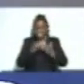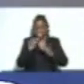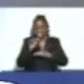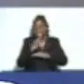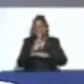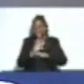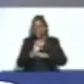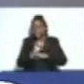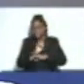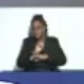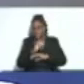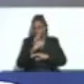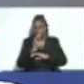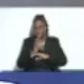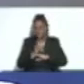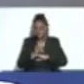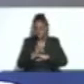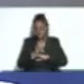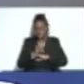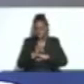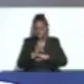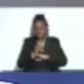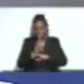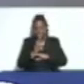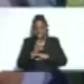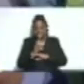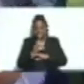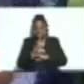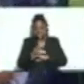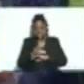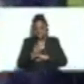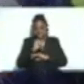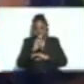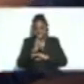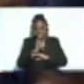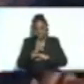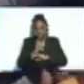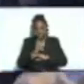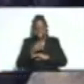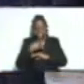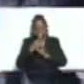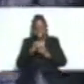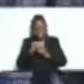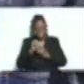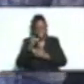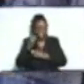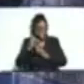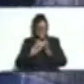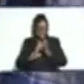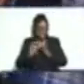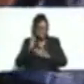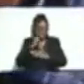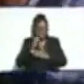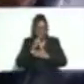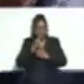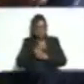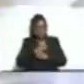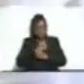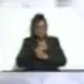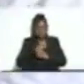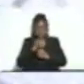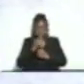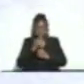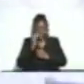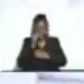Key and in Eleuthera. Here's Altavis Munnings. Preston Aubrey High School senior Dolores Cooper loves gardening.